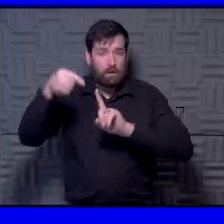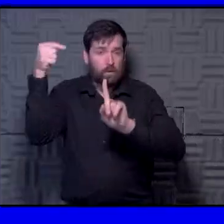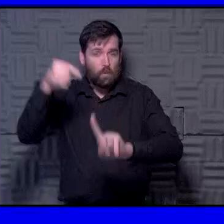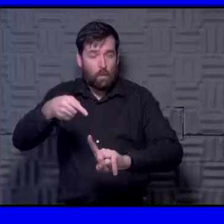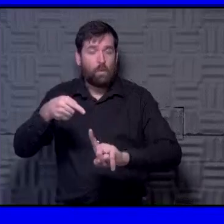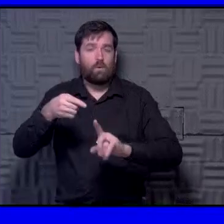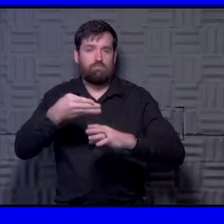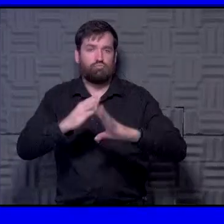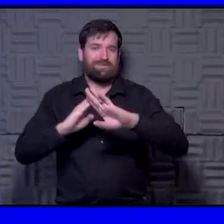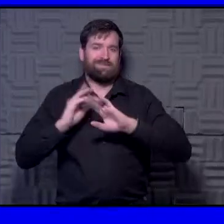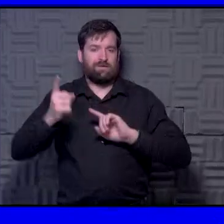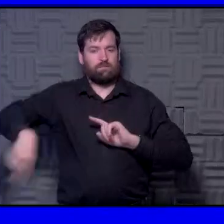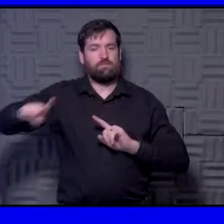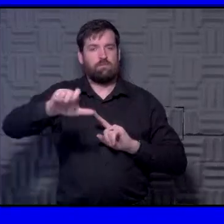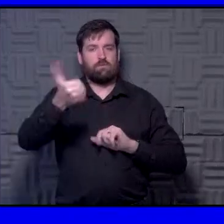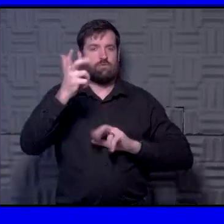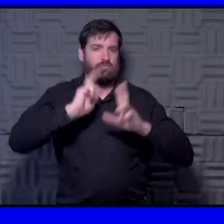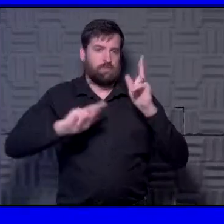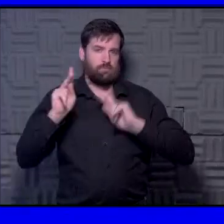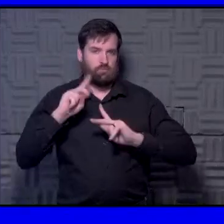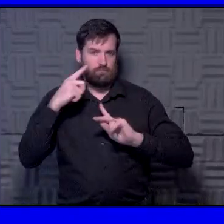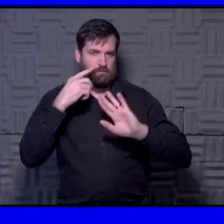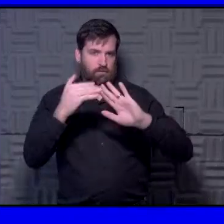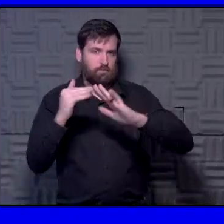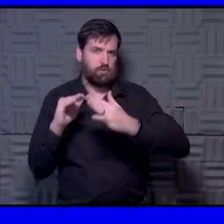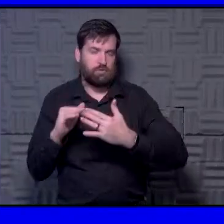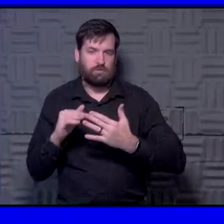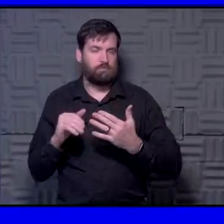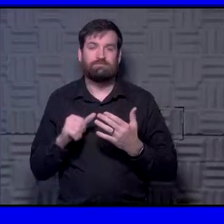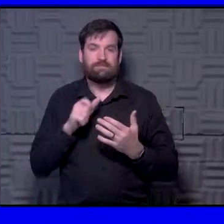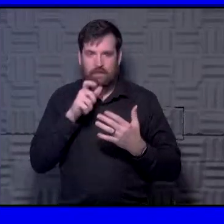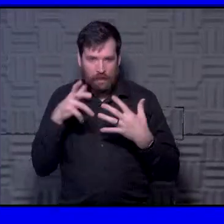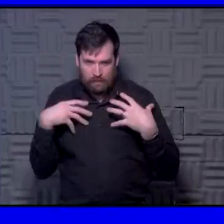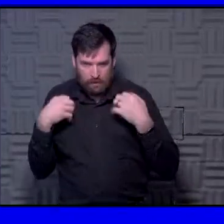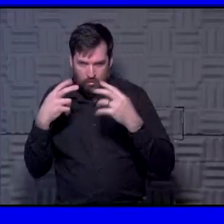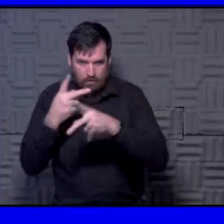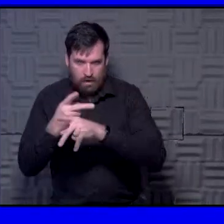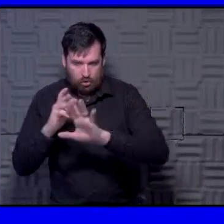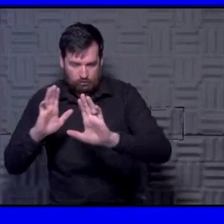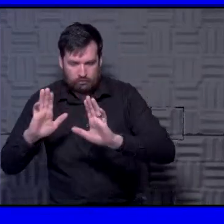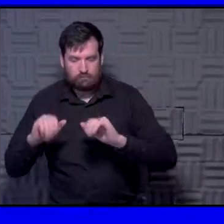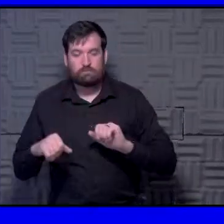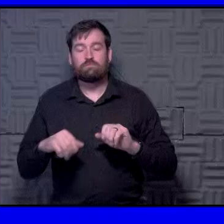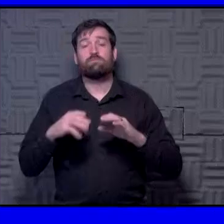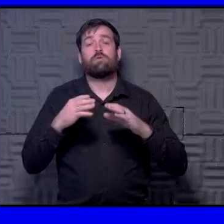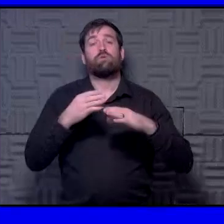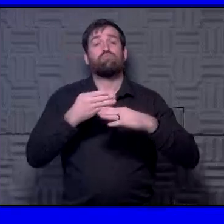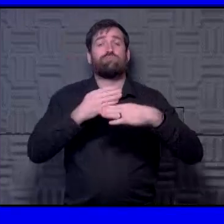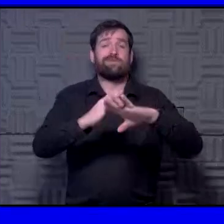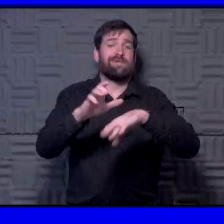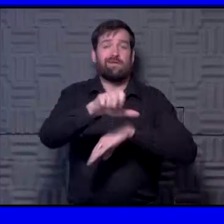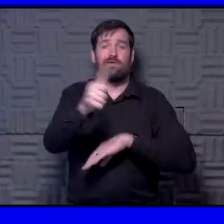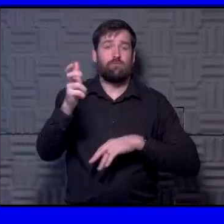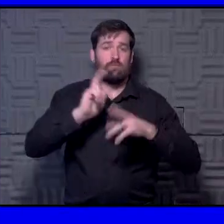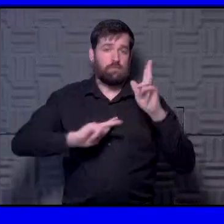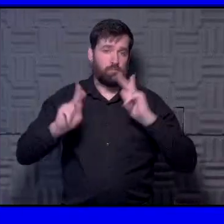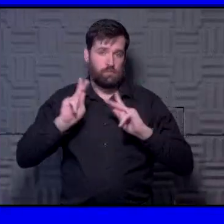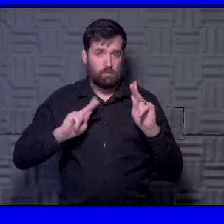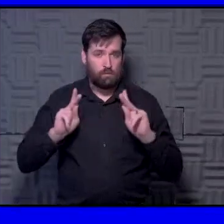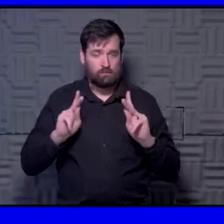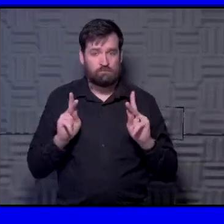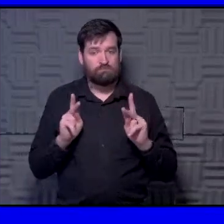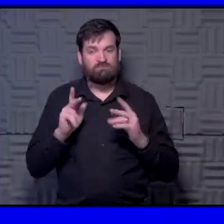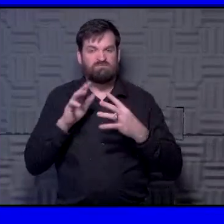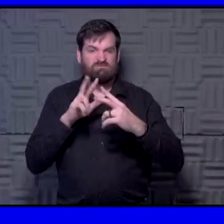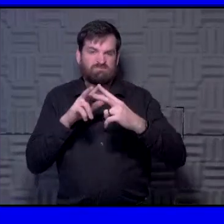have said that from the beginning. For the community, we're not talking healthcare facilities. They protect the person next to you because it is